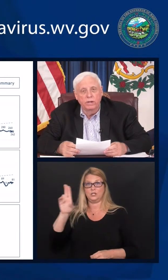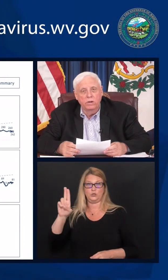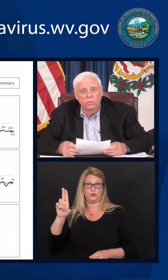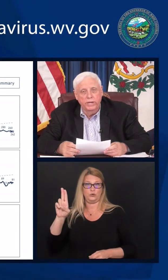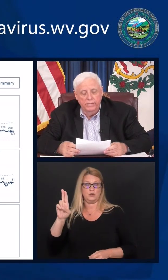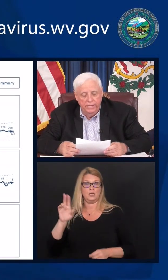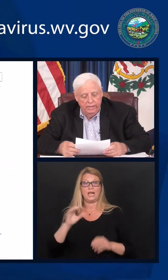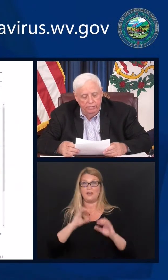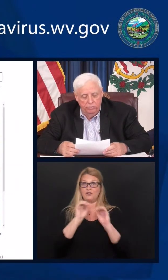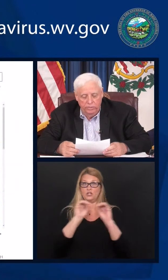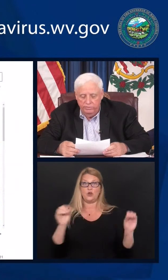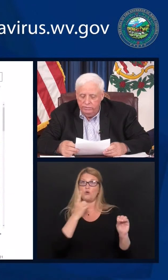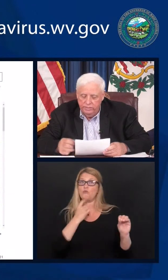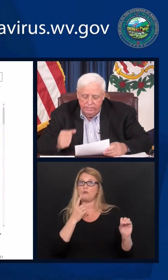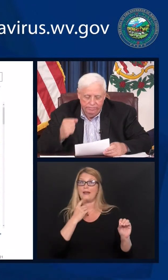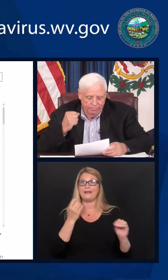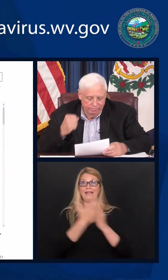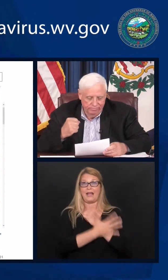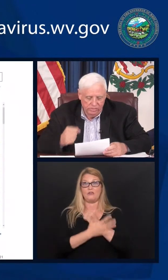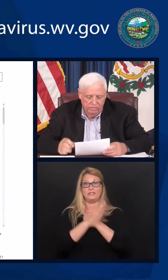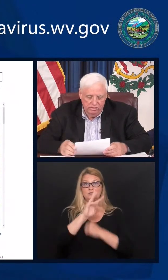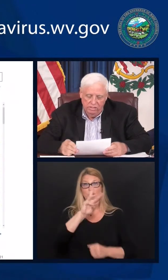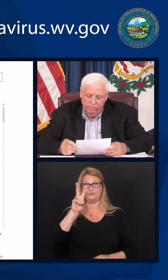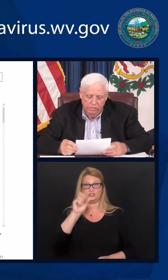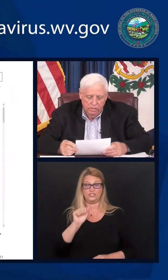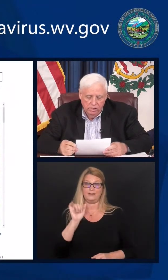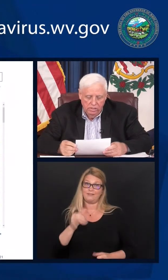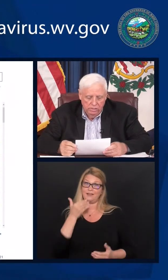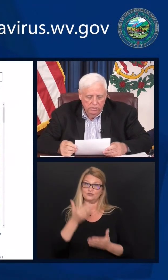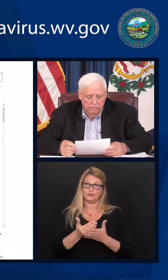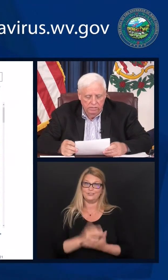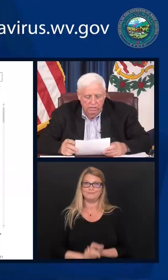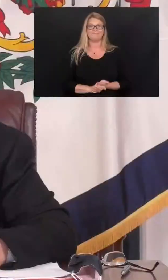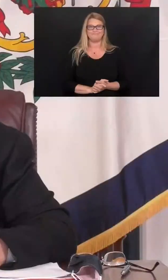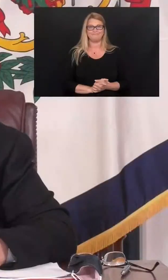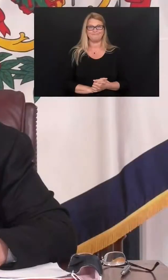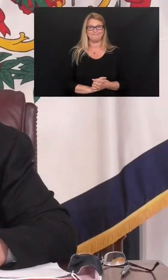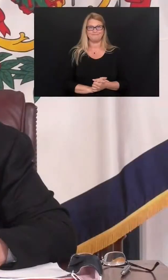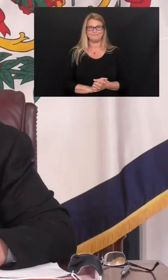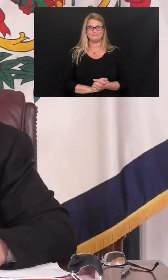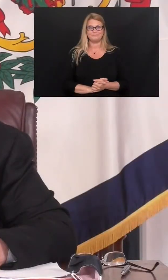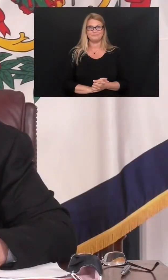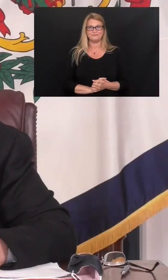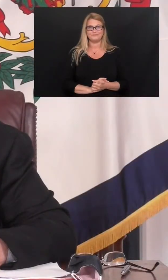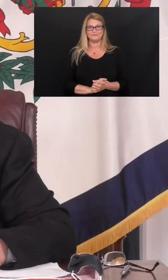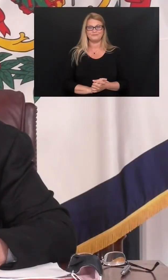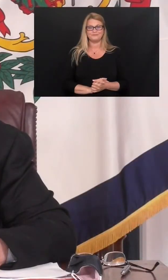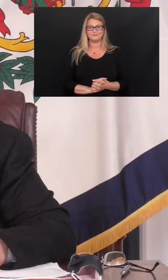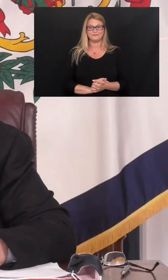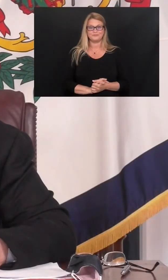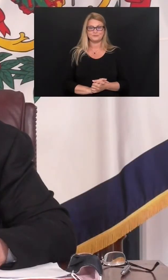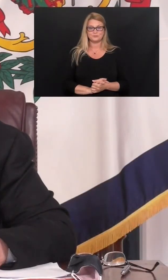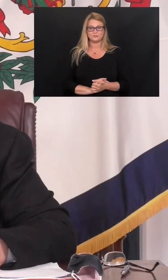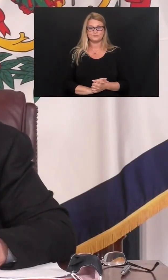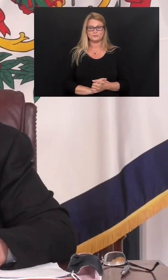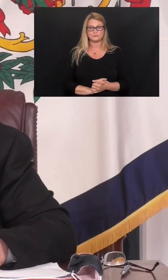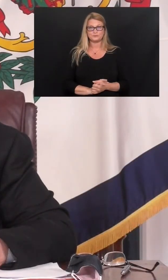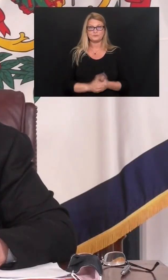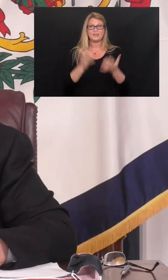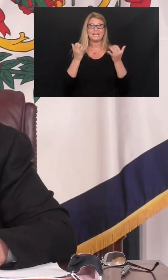have no red counties in West Virginia. Good stuff. Good stuff. Now here's something to be concerned